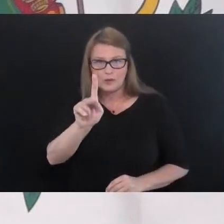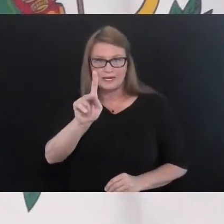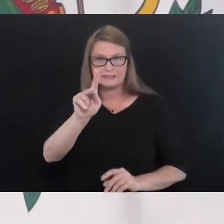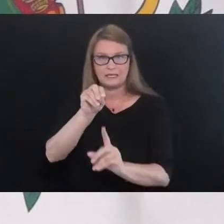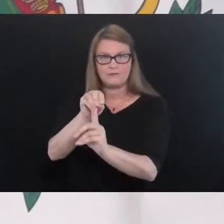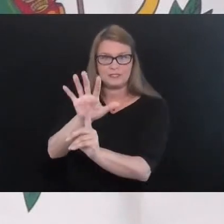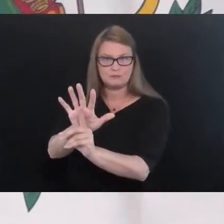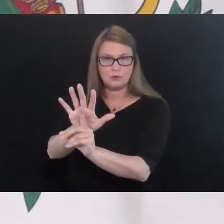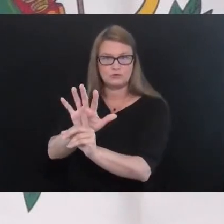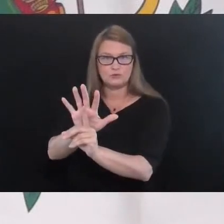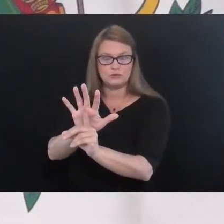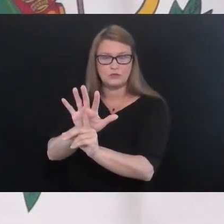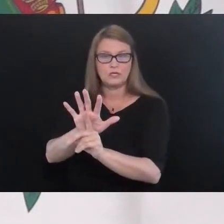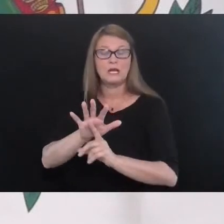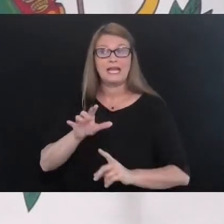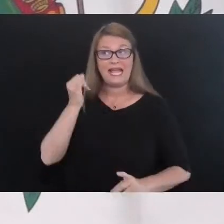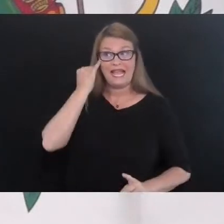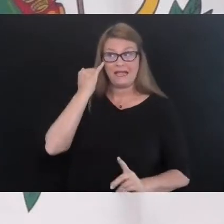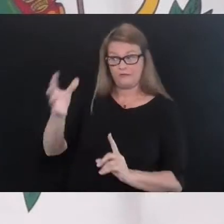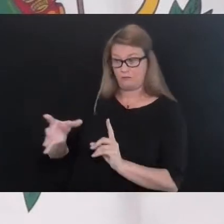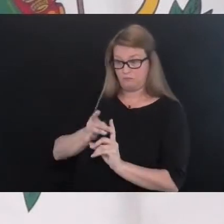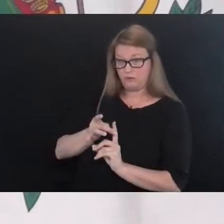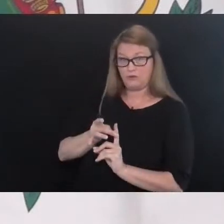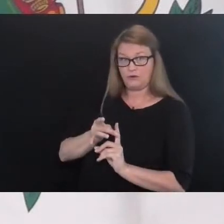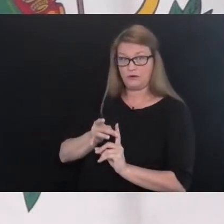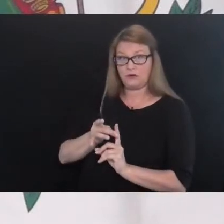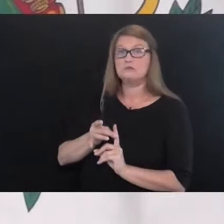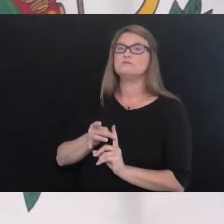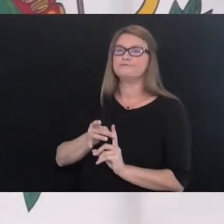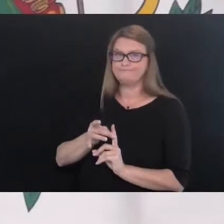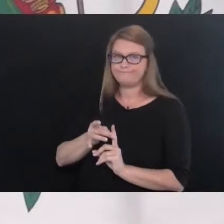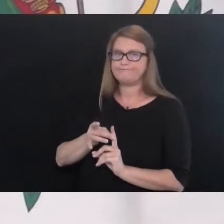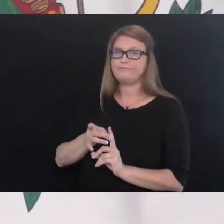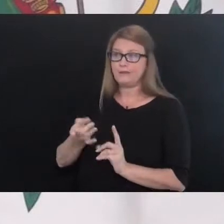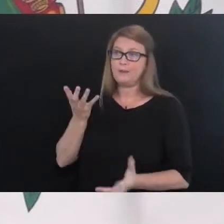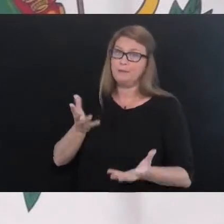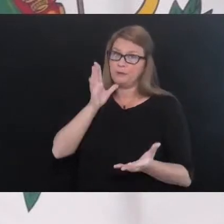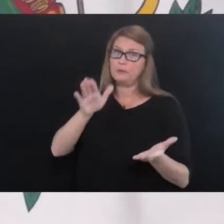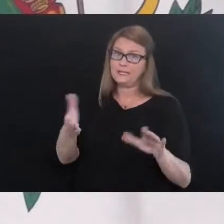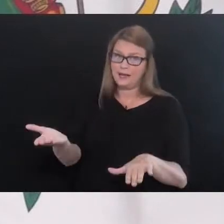know if they get this, there's a good chance they die.